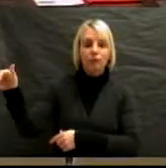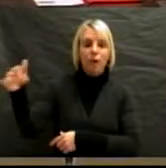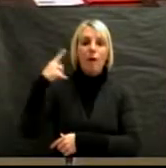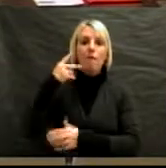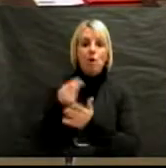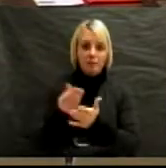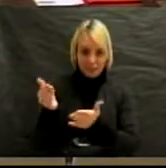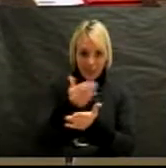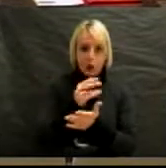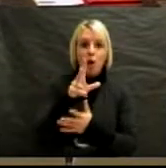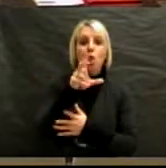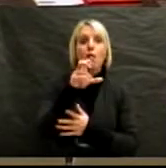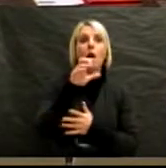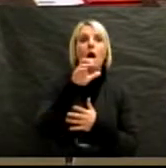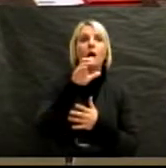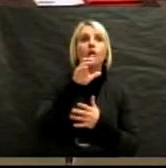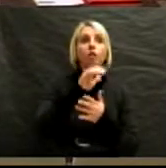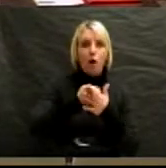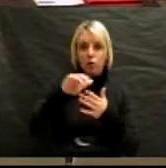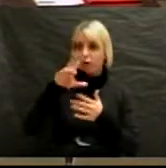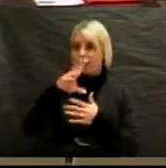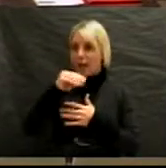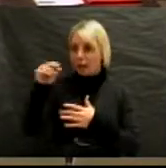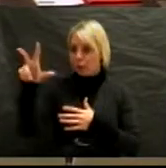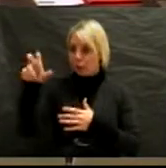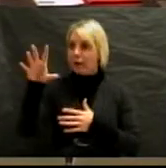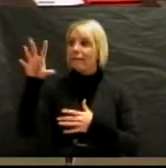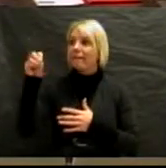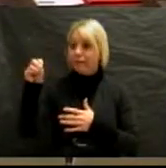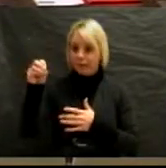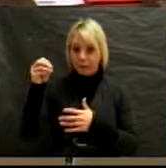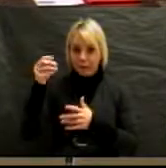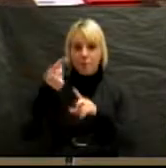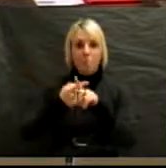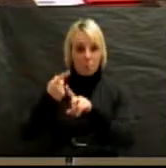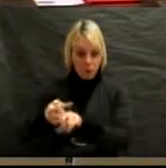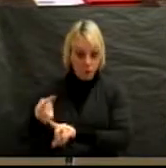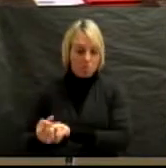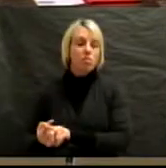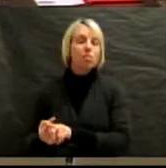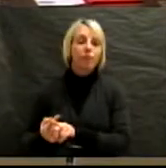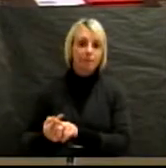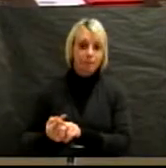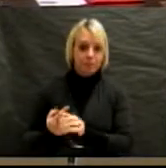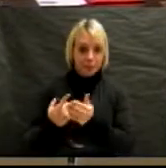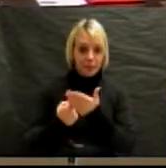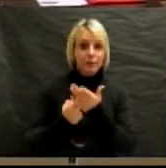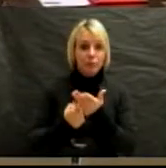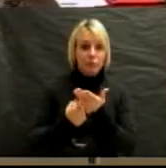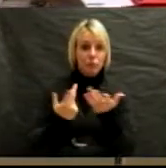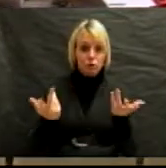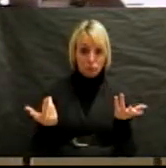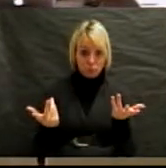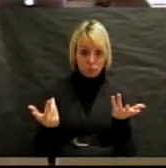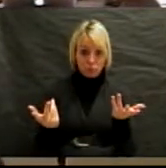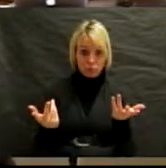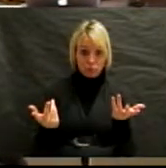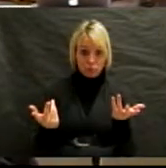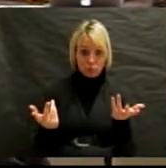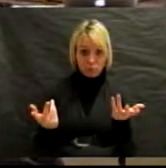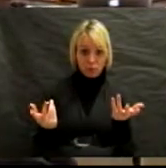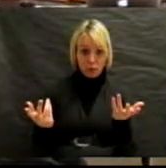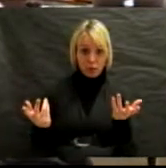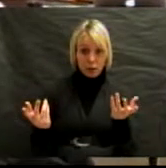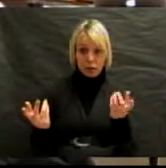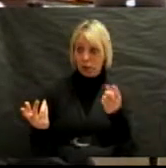month level. Discussion on this item. Mr. Chair, just to let people know, I'll be voting against this motion. I